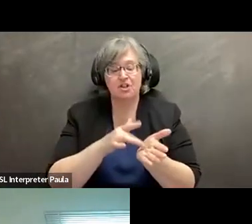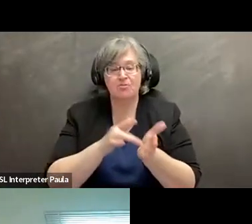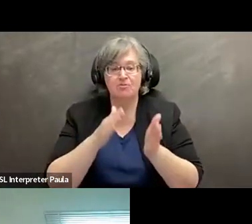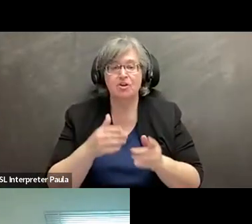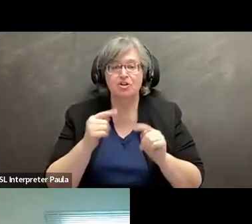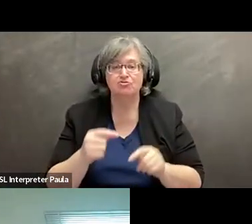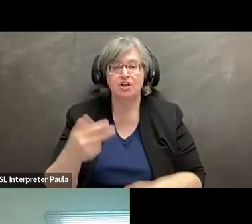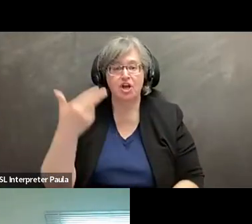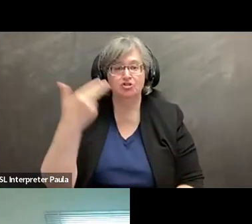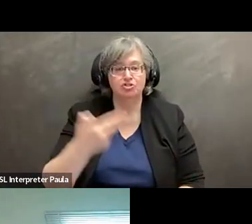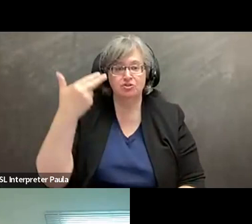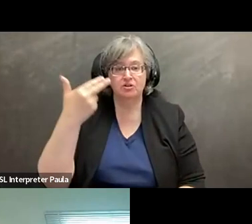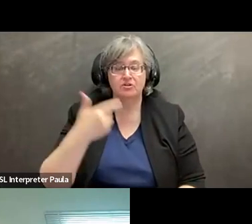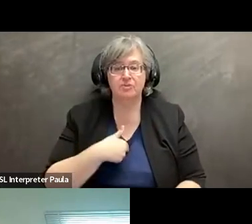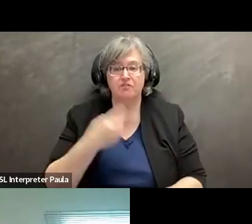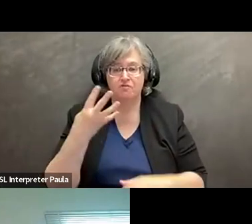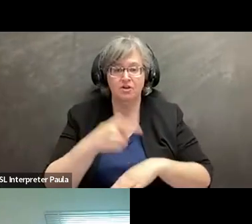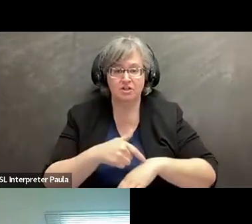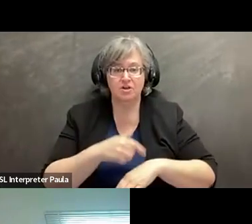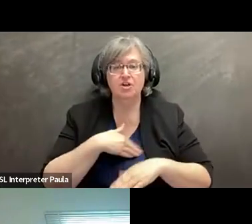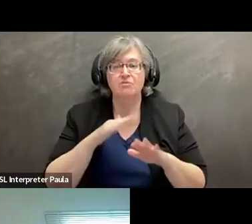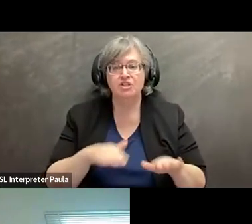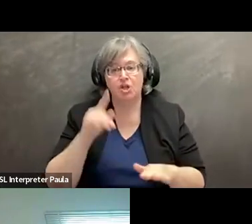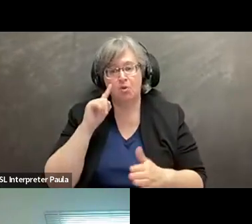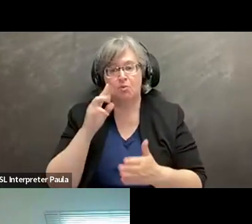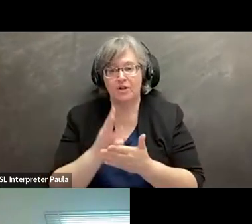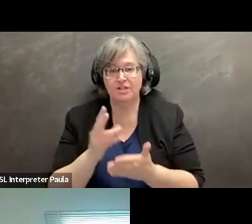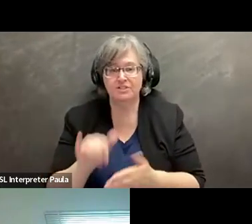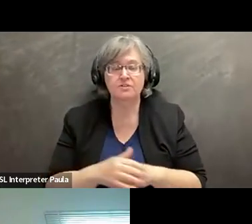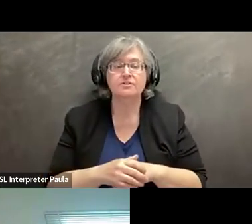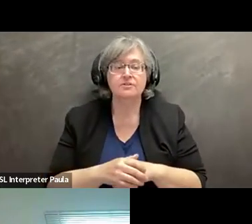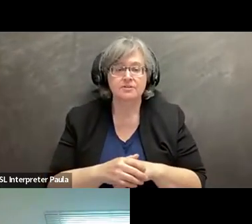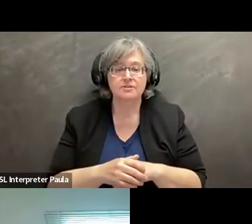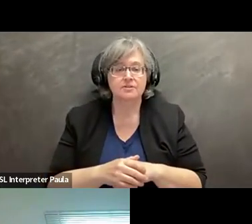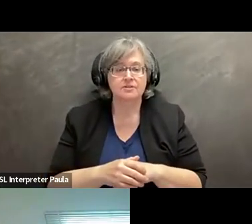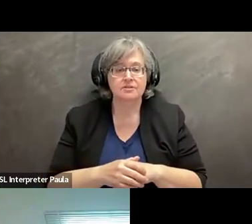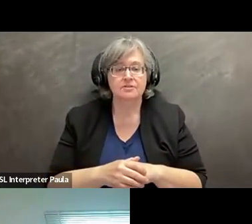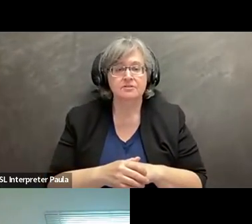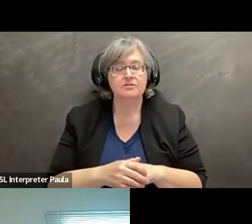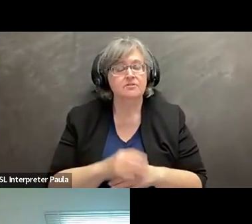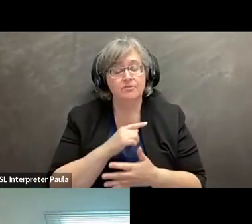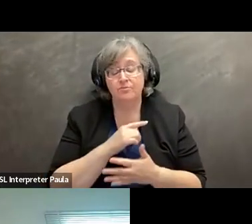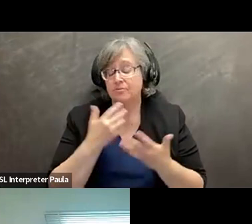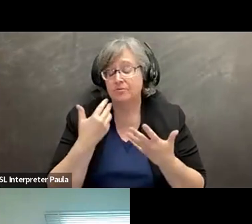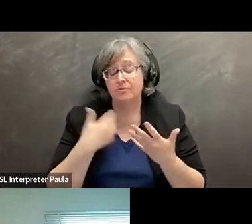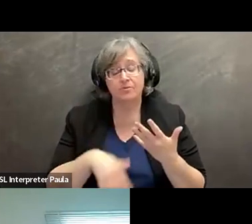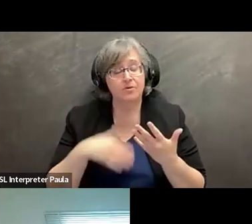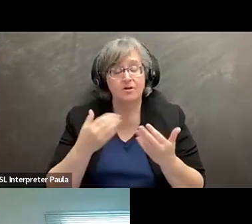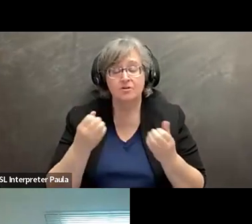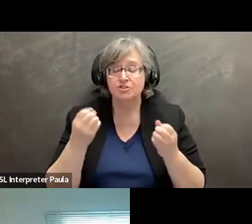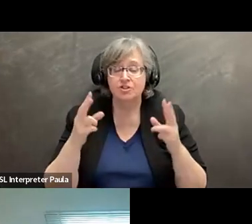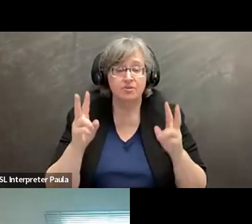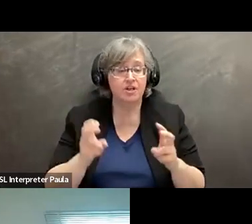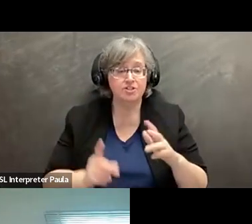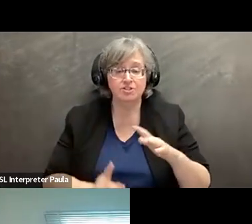by shooting me 4 times, and my children witnessing that. So then a whole another plethora of issues